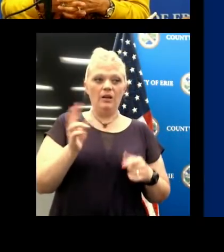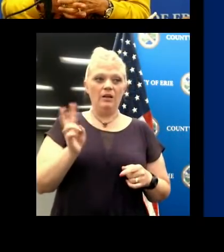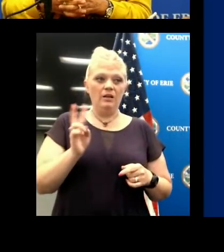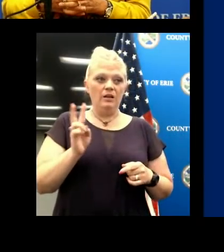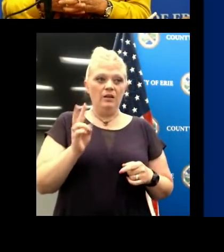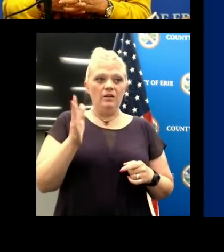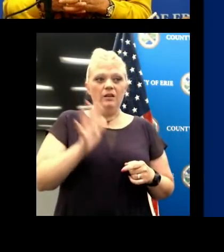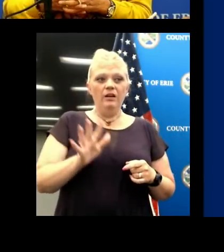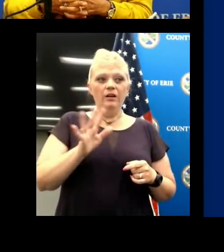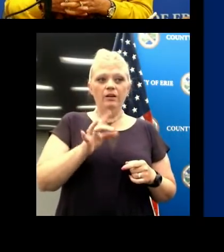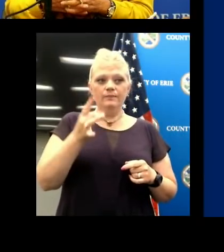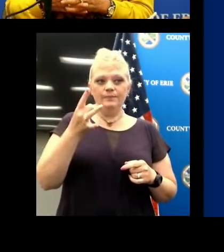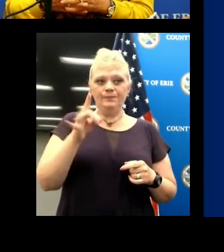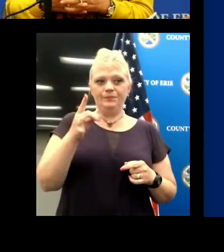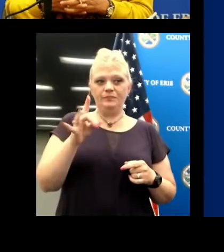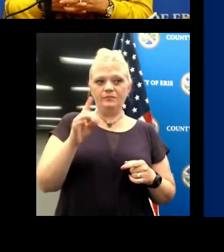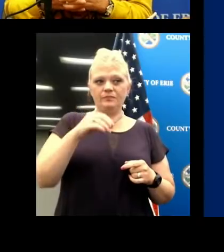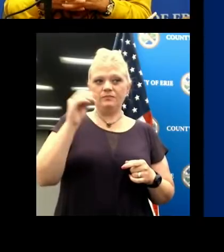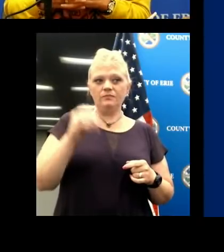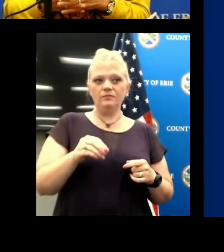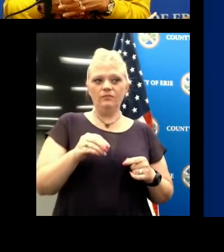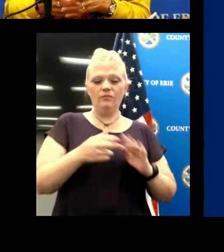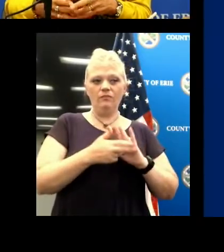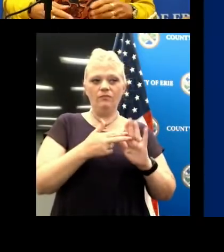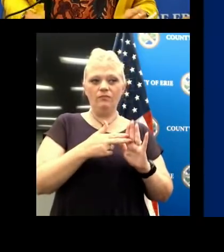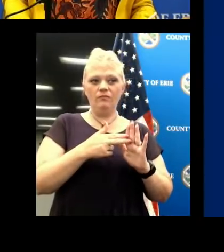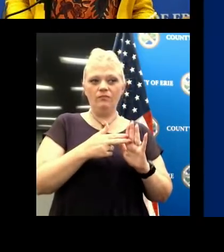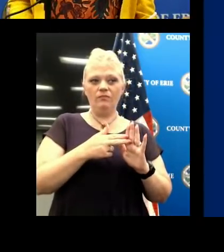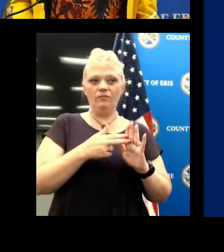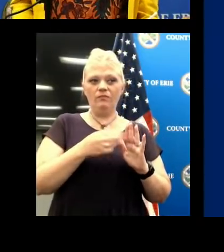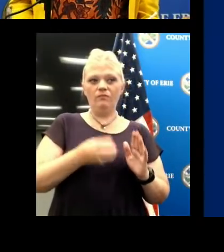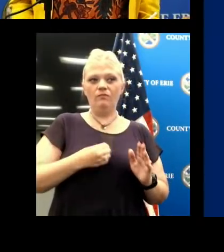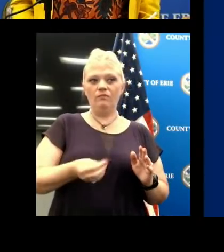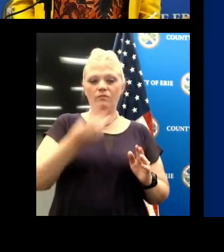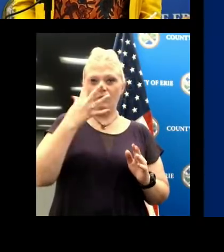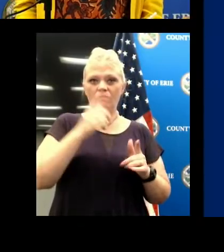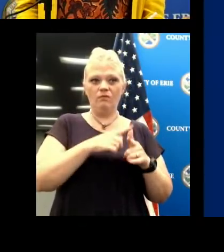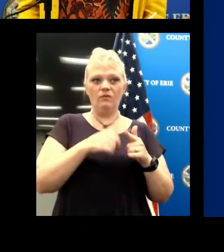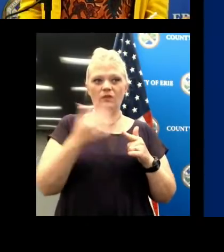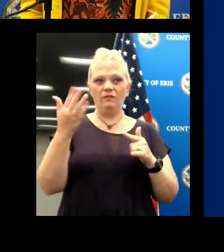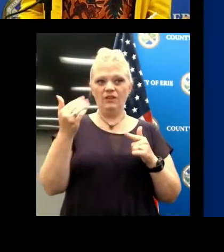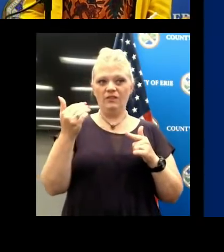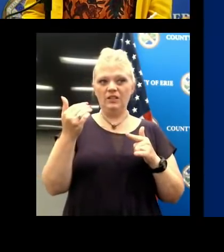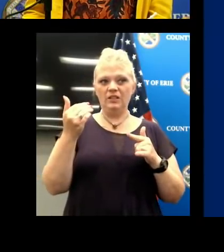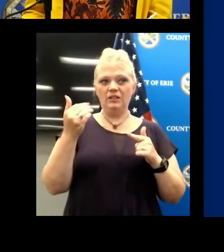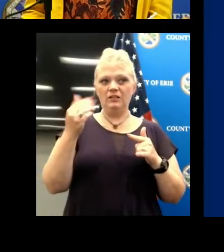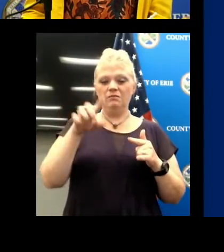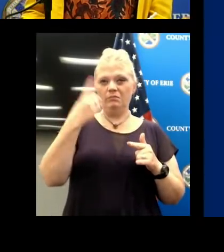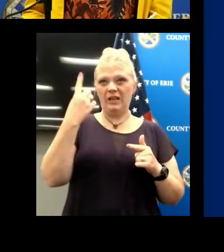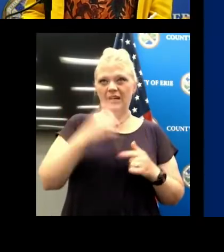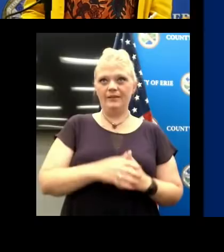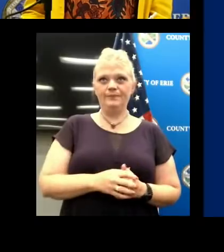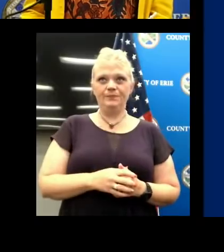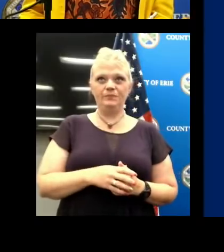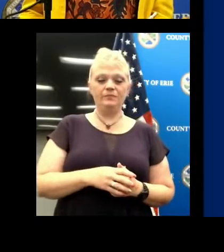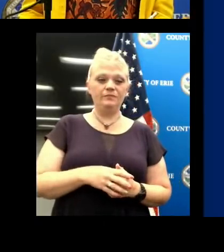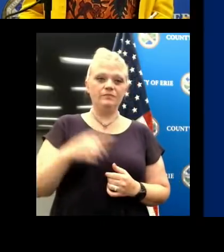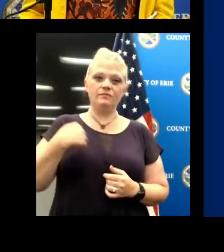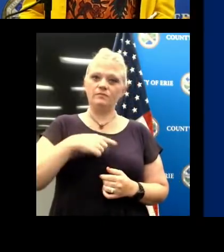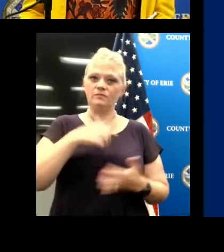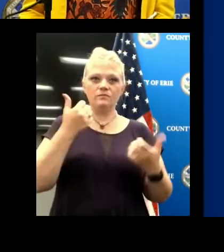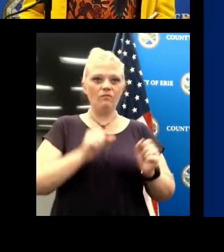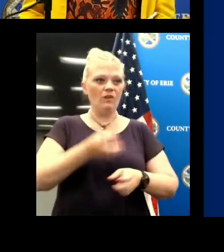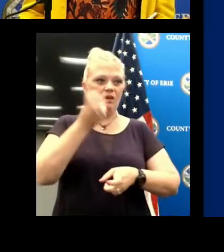about 80% are classified as white and about 16% are classified as black. So again, we are trying really hard, working